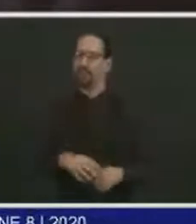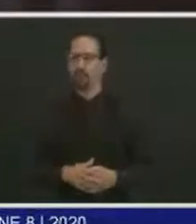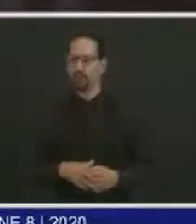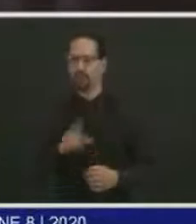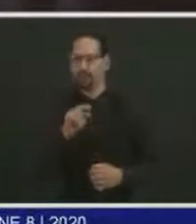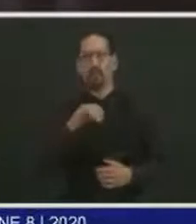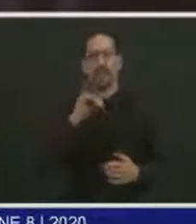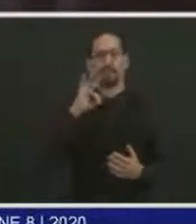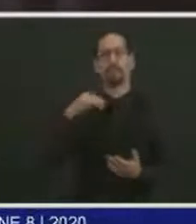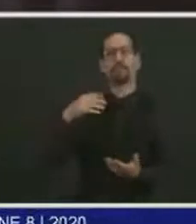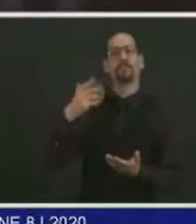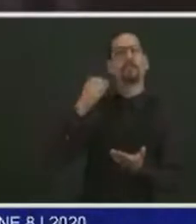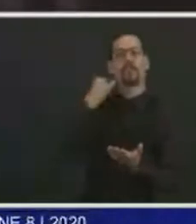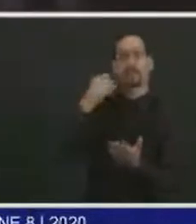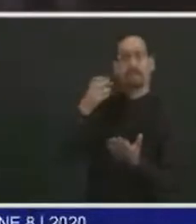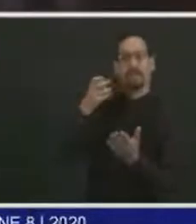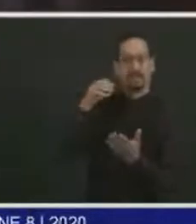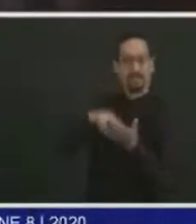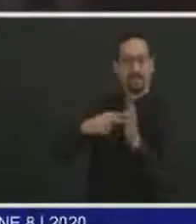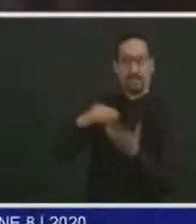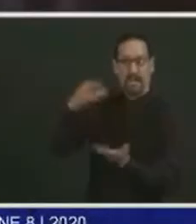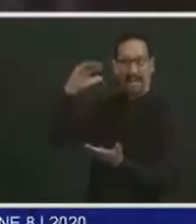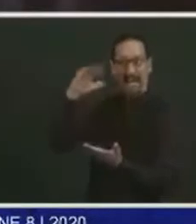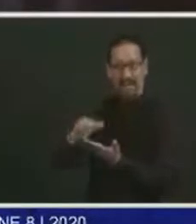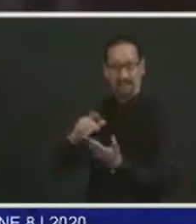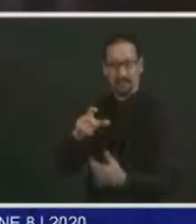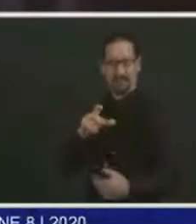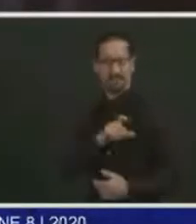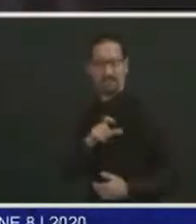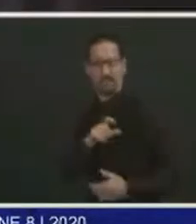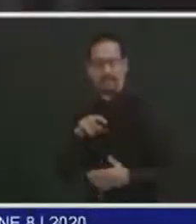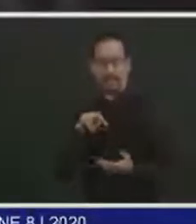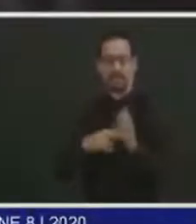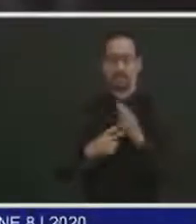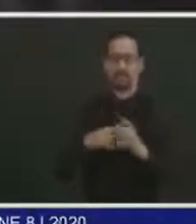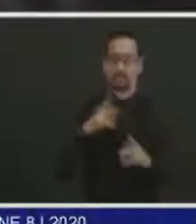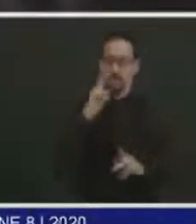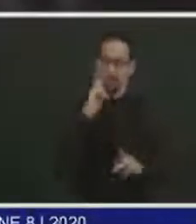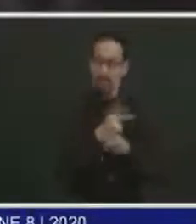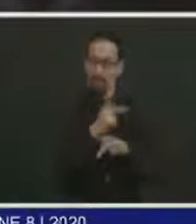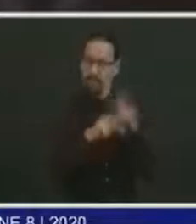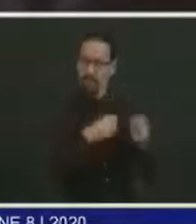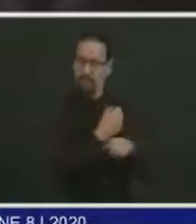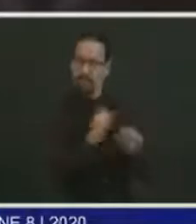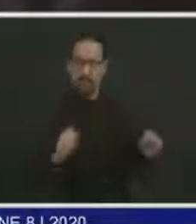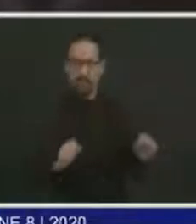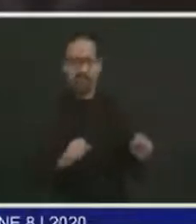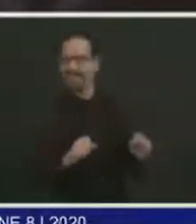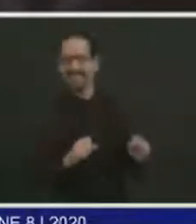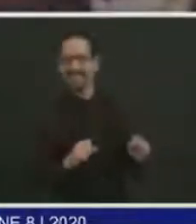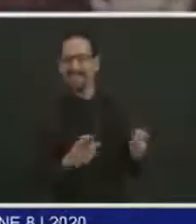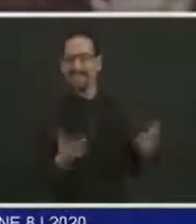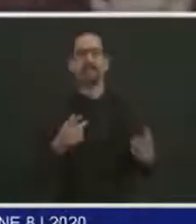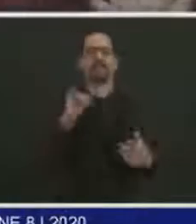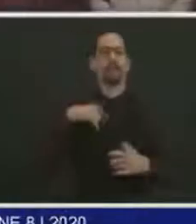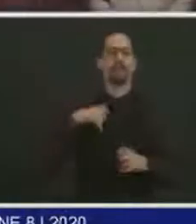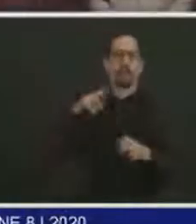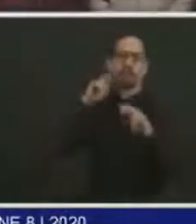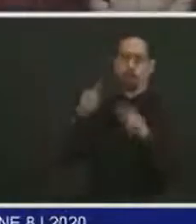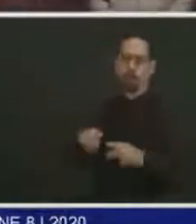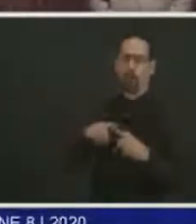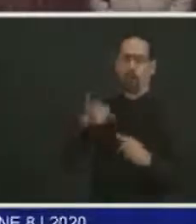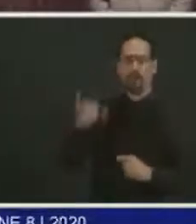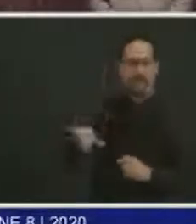safety. Having said that, I'm not saying everything's perfect. I think we have to look at some of the other things I've said. Well, Governor, when